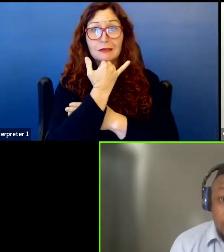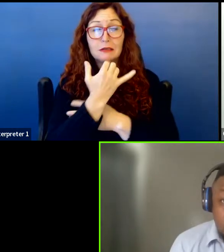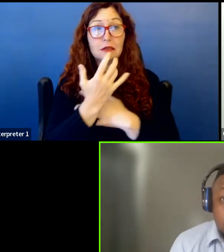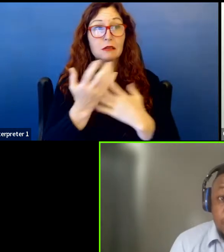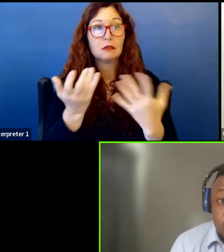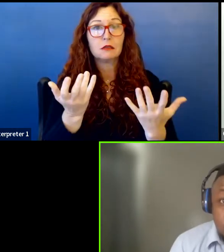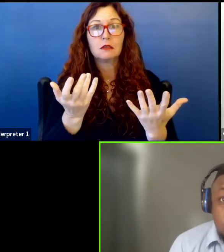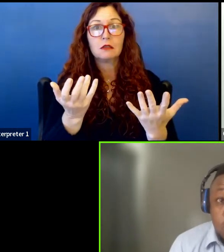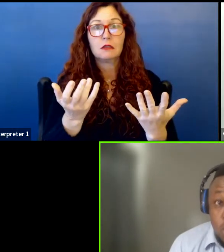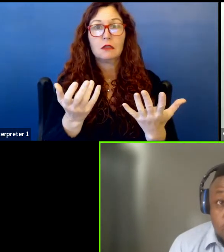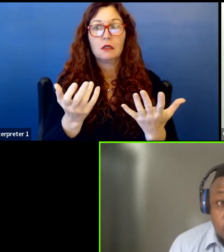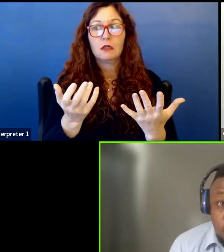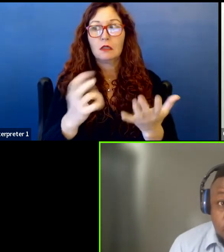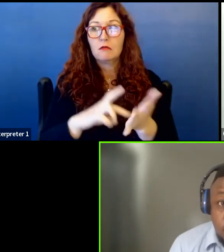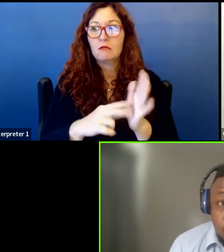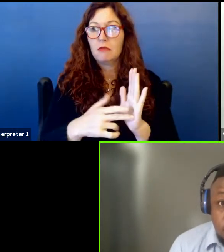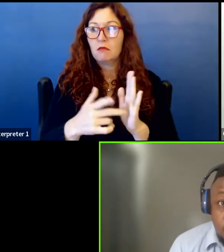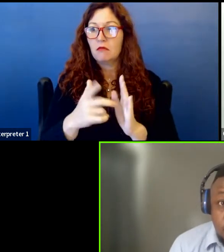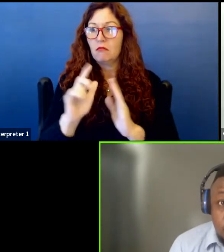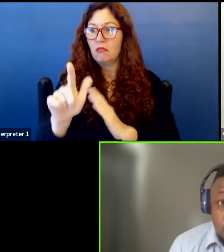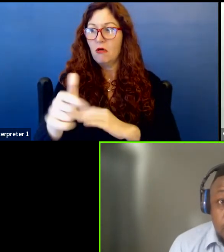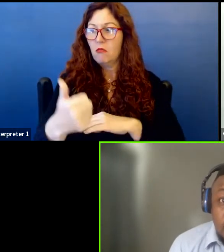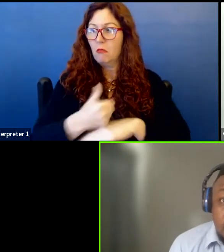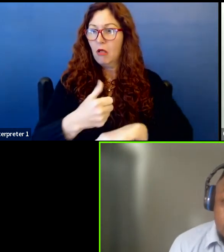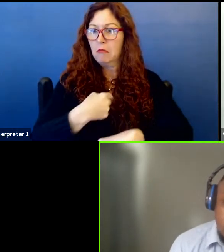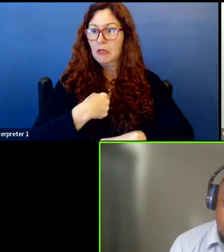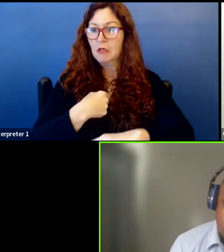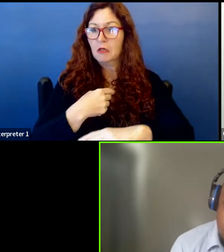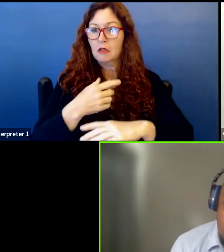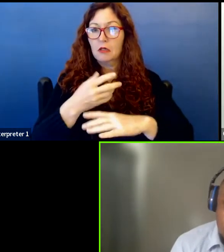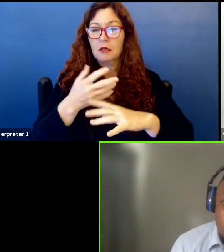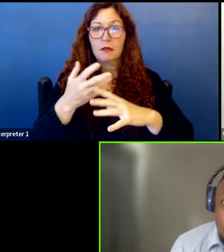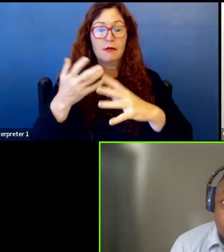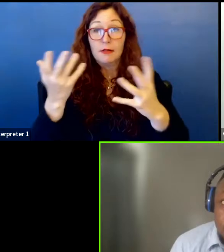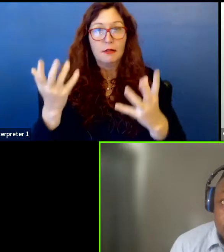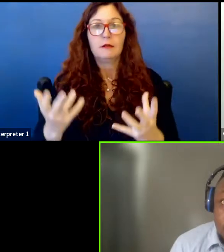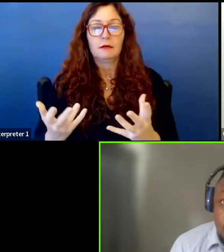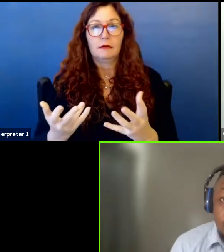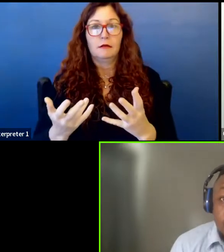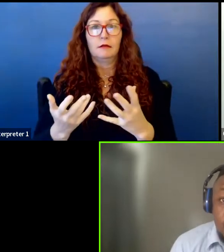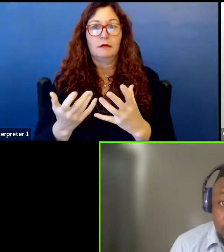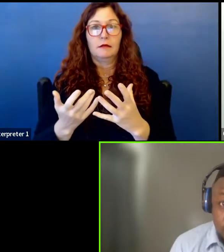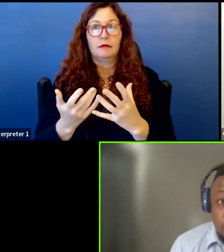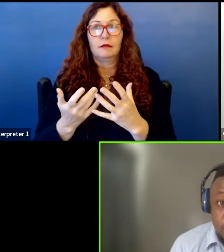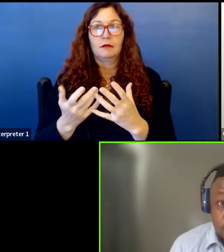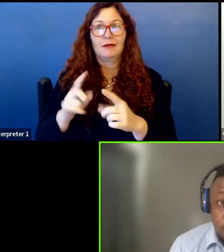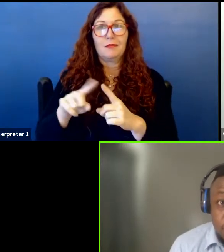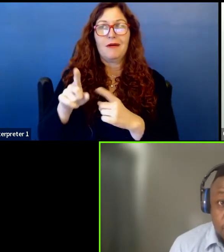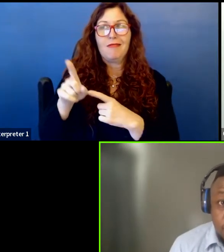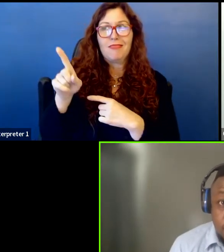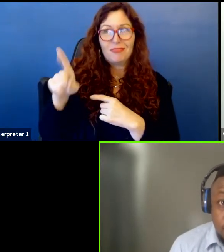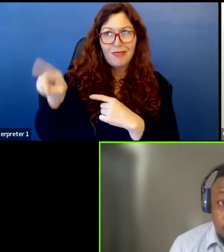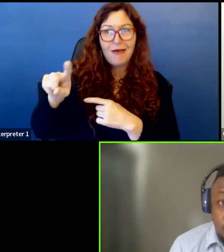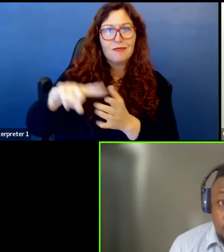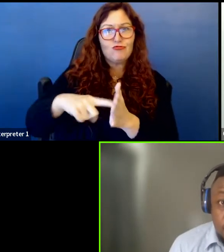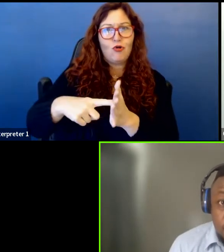is i'm possibly facing the charge behind something five